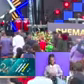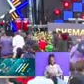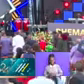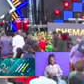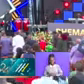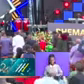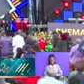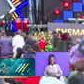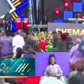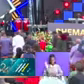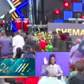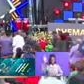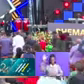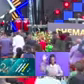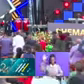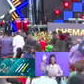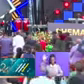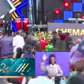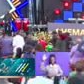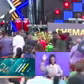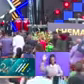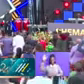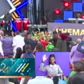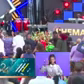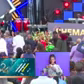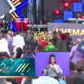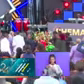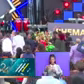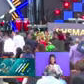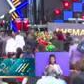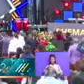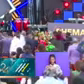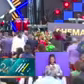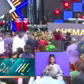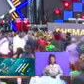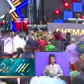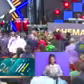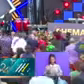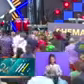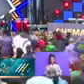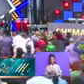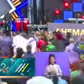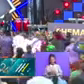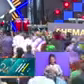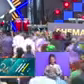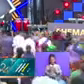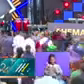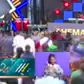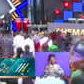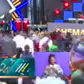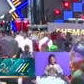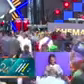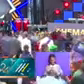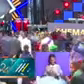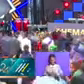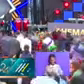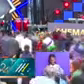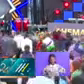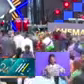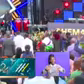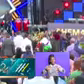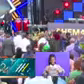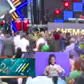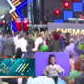Jesus lift up your hands lift up your hands say in the name of Jesus say in the name of Jesus I